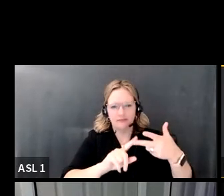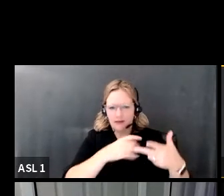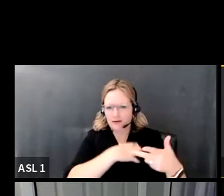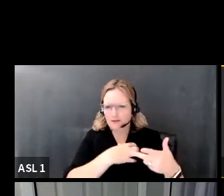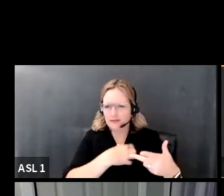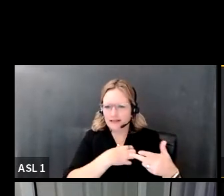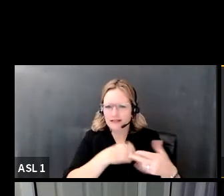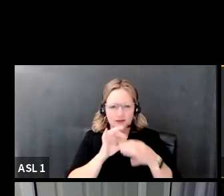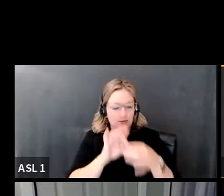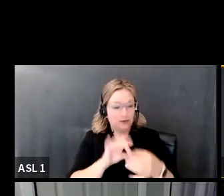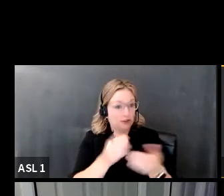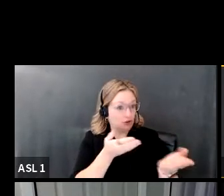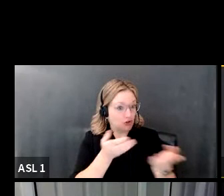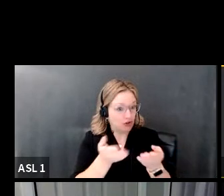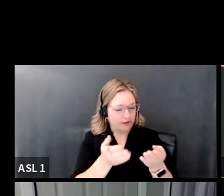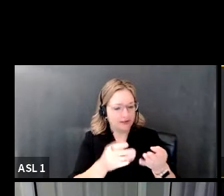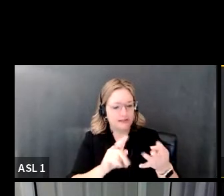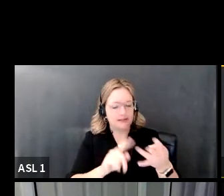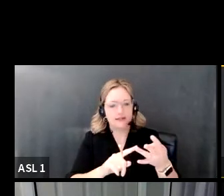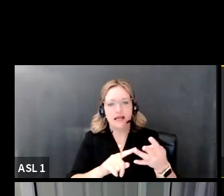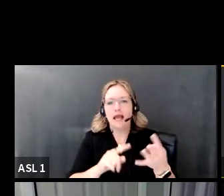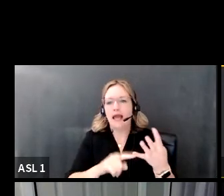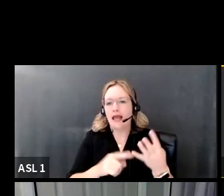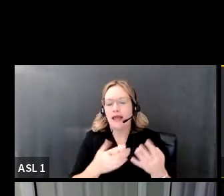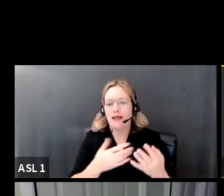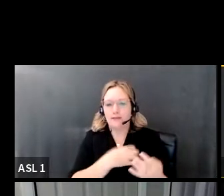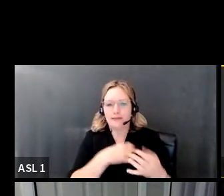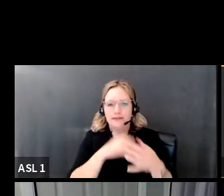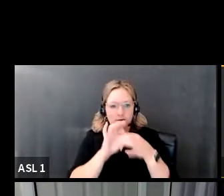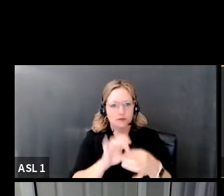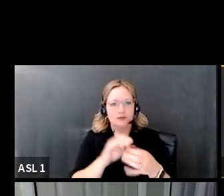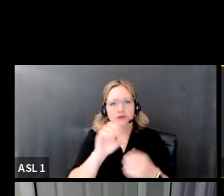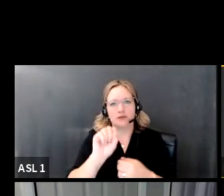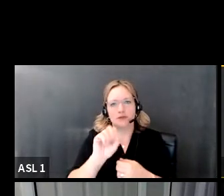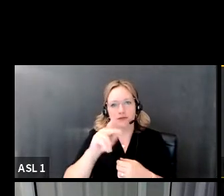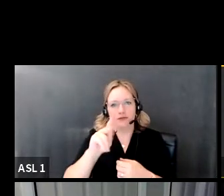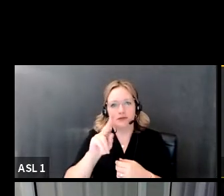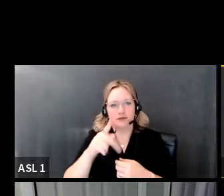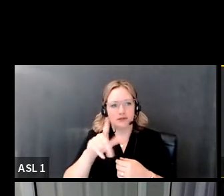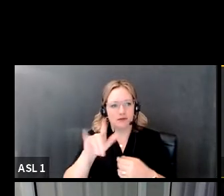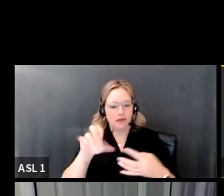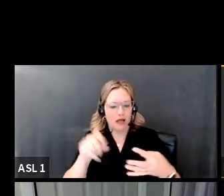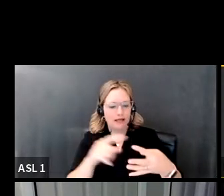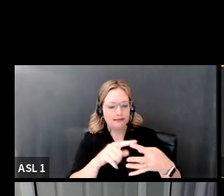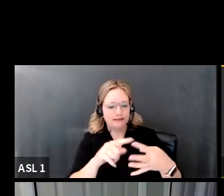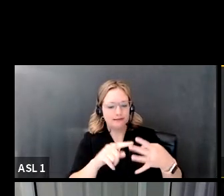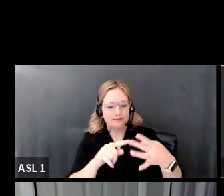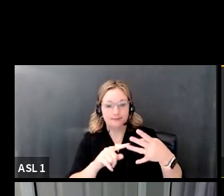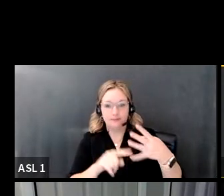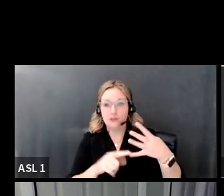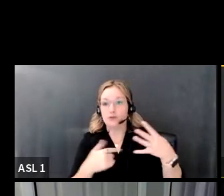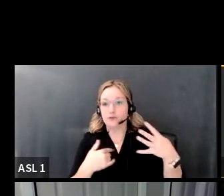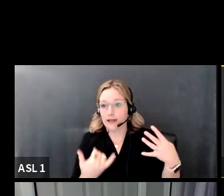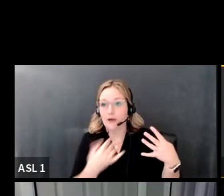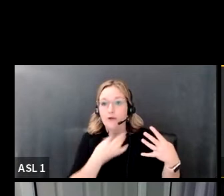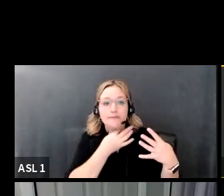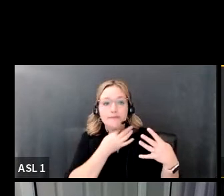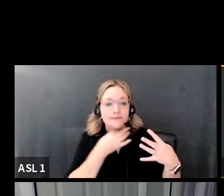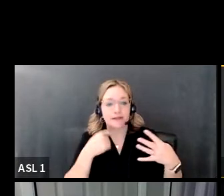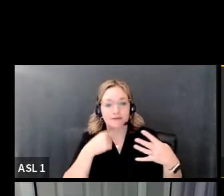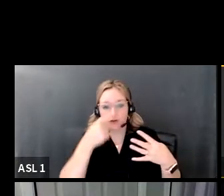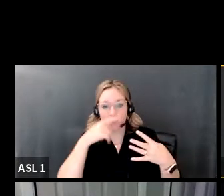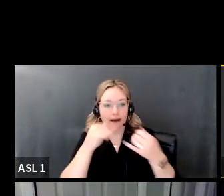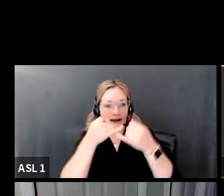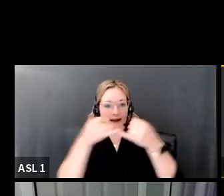services and police related supplies so i could i have a breakdown of those line